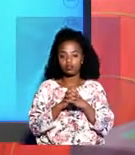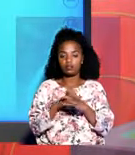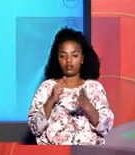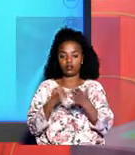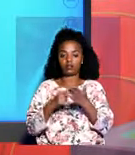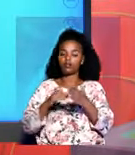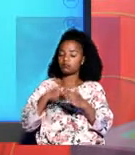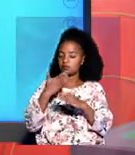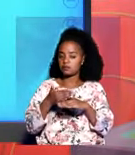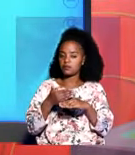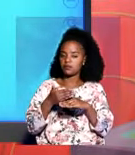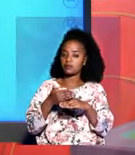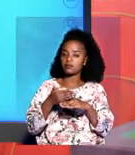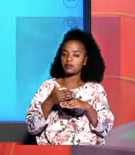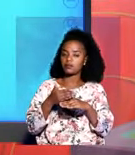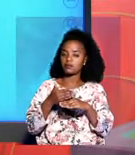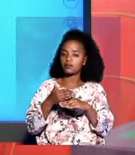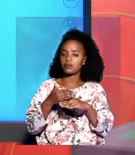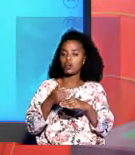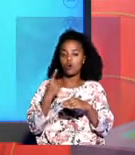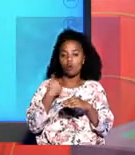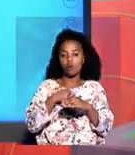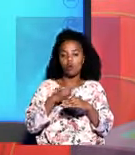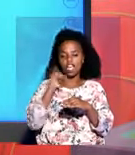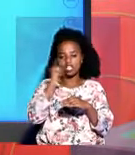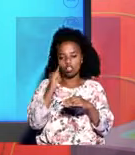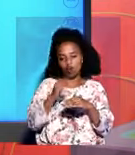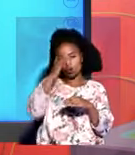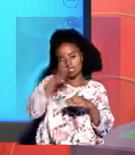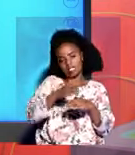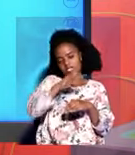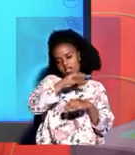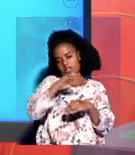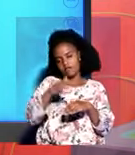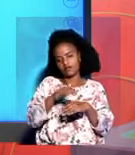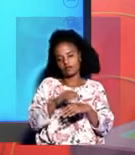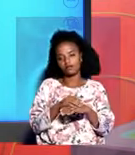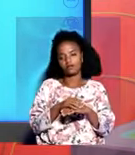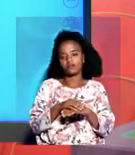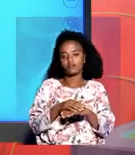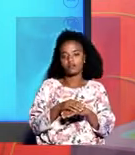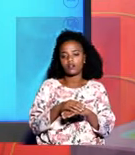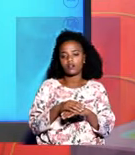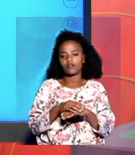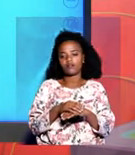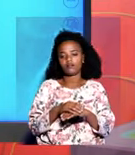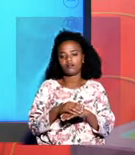this, we'll draw the graph. Let's draw the graph here.